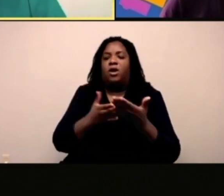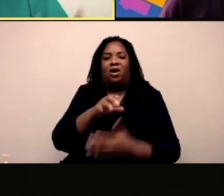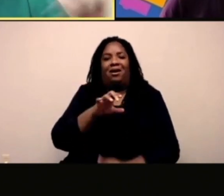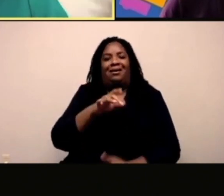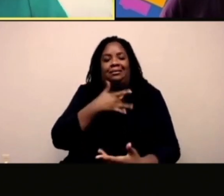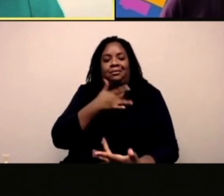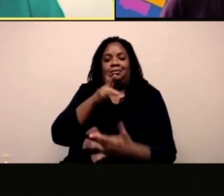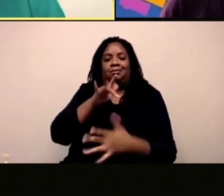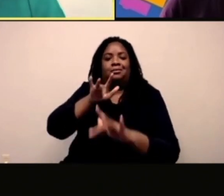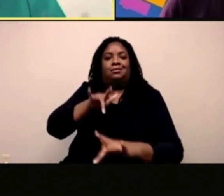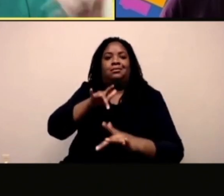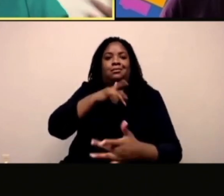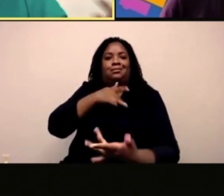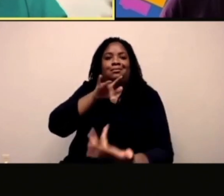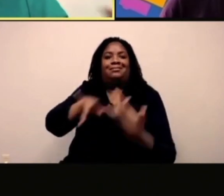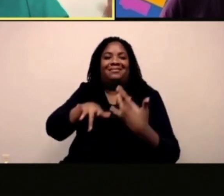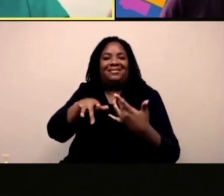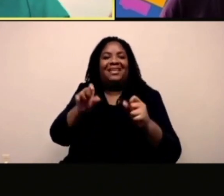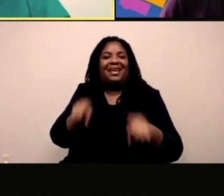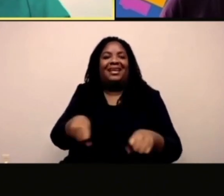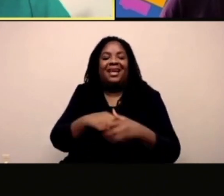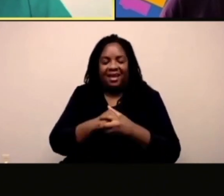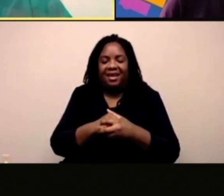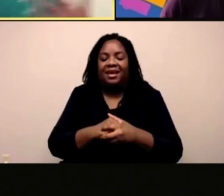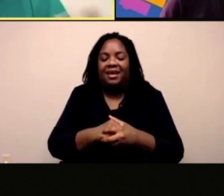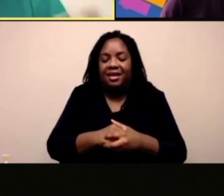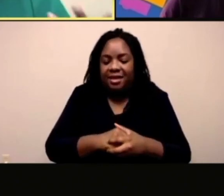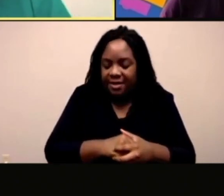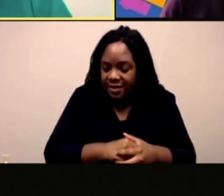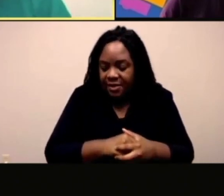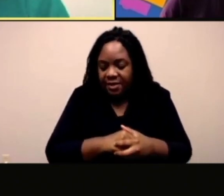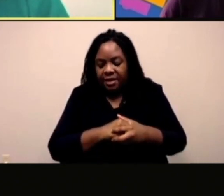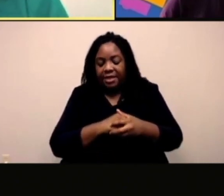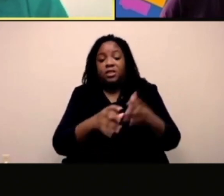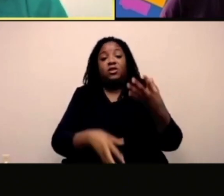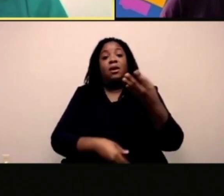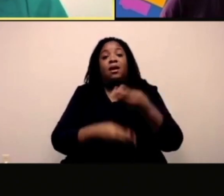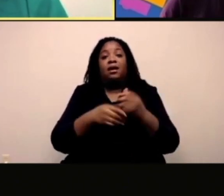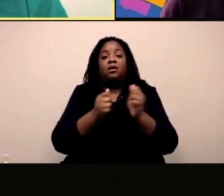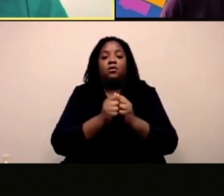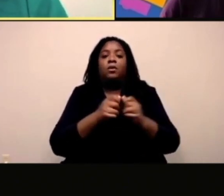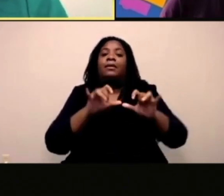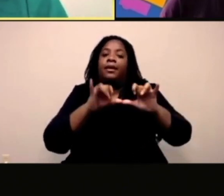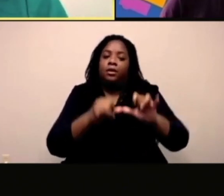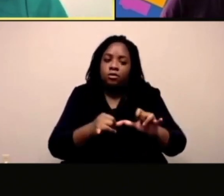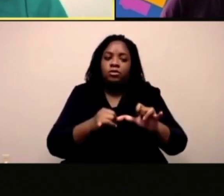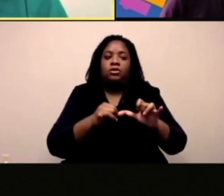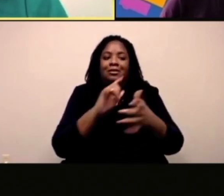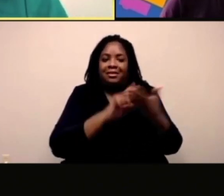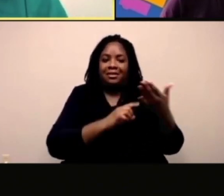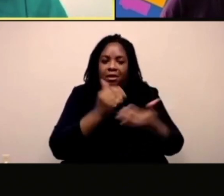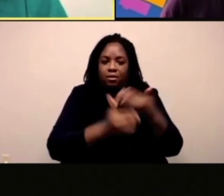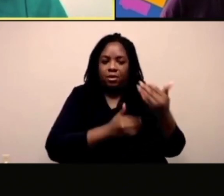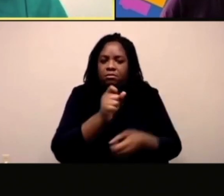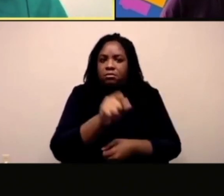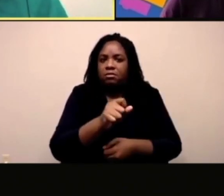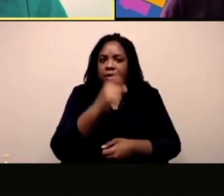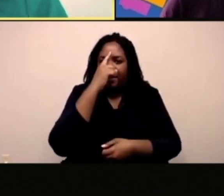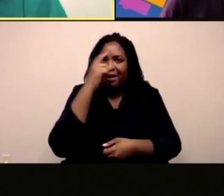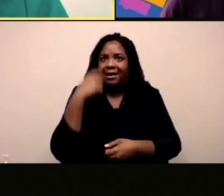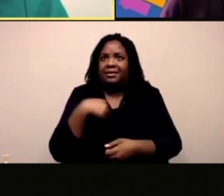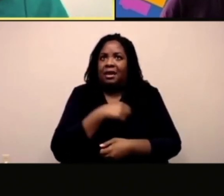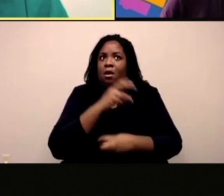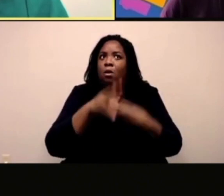love teaching the design thinking process, in addition to the engineering design process, is because I think, our world could definitely